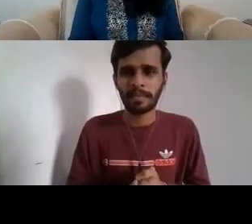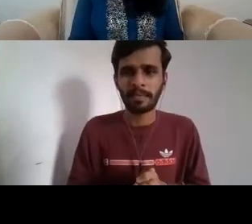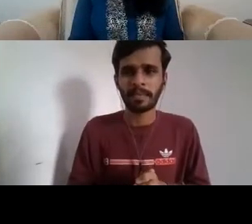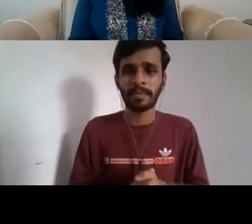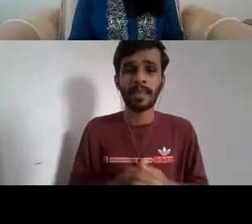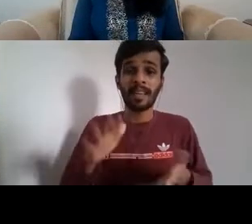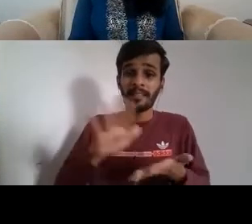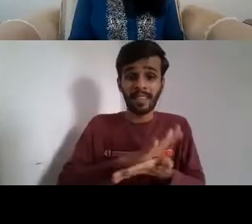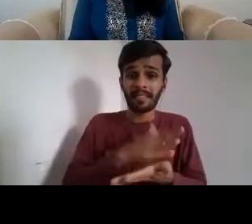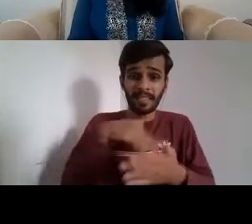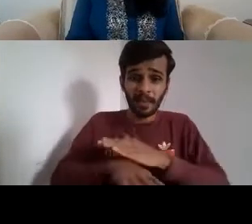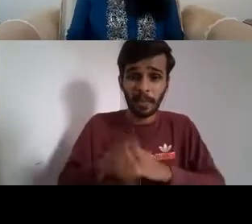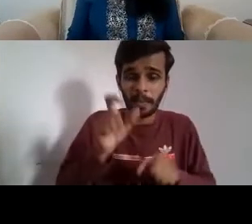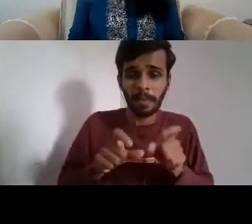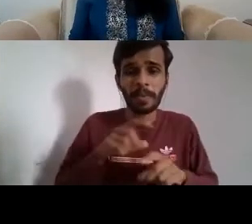festival.